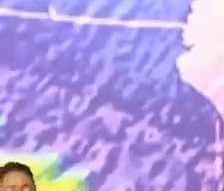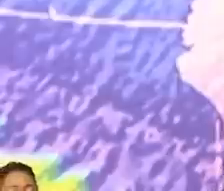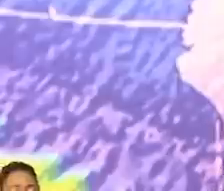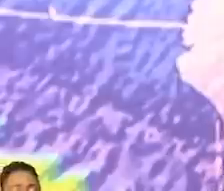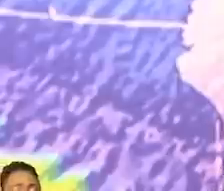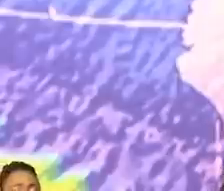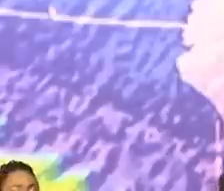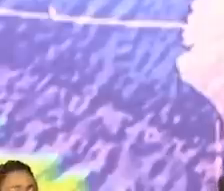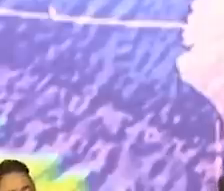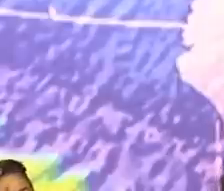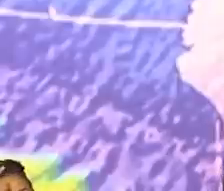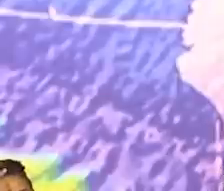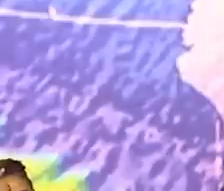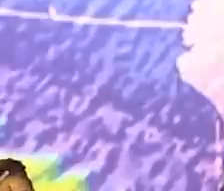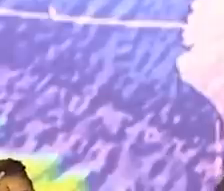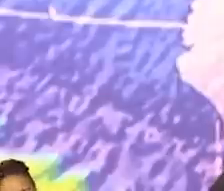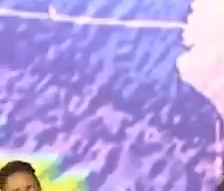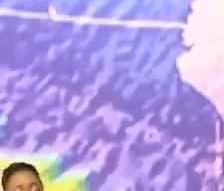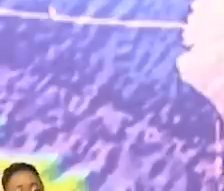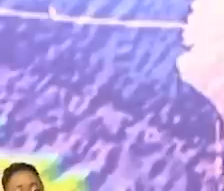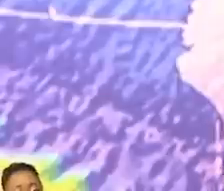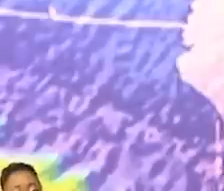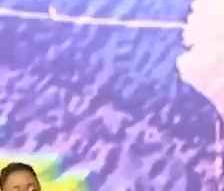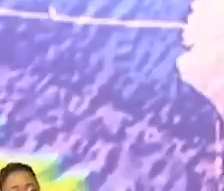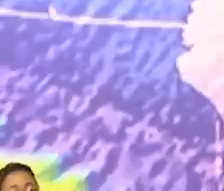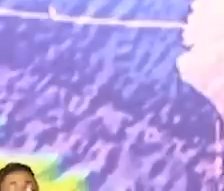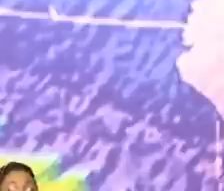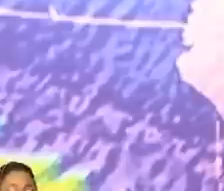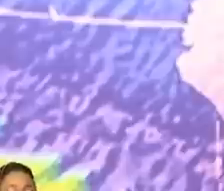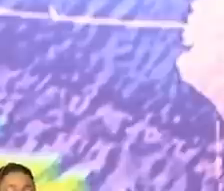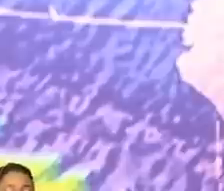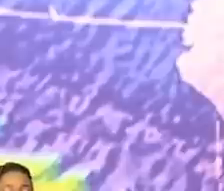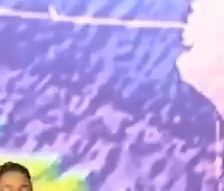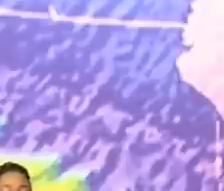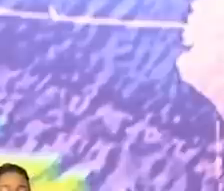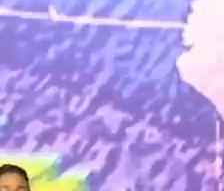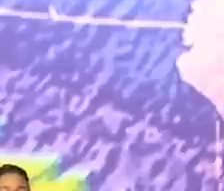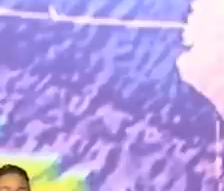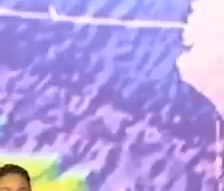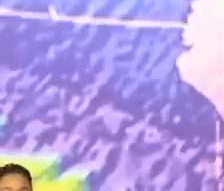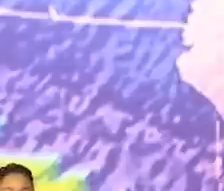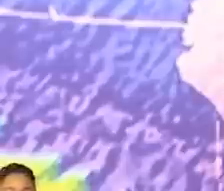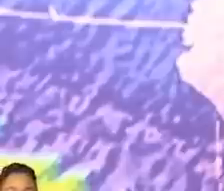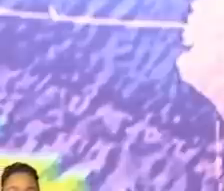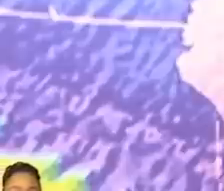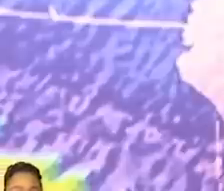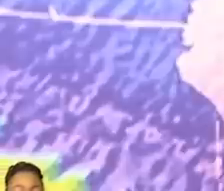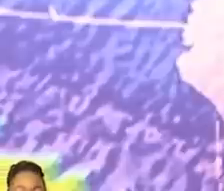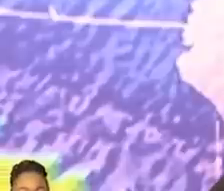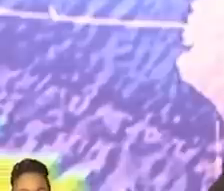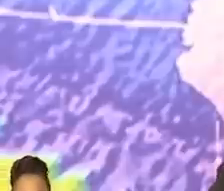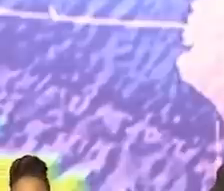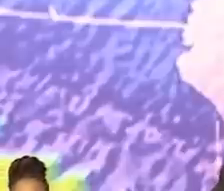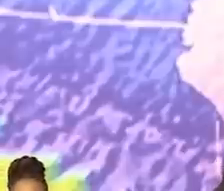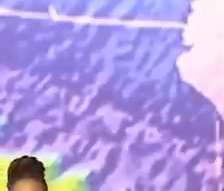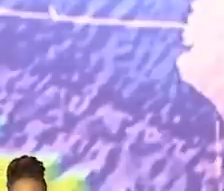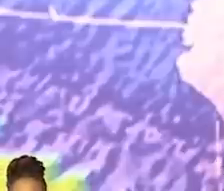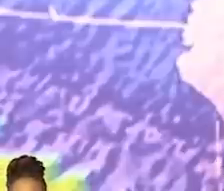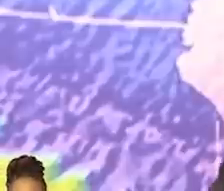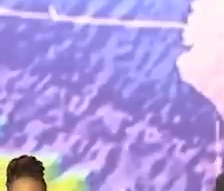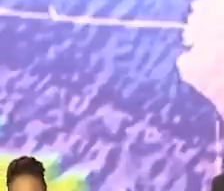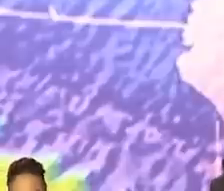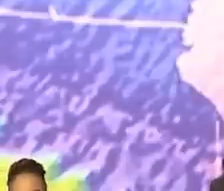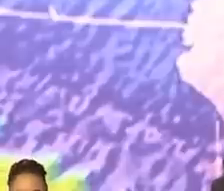we have a constant but high number of COVID-19 cases circulating